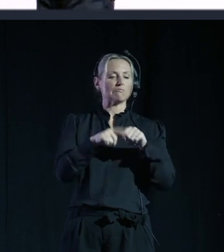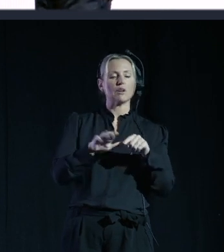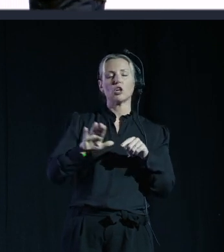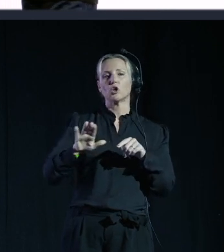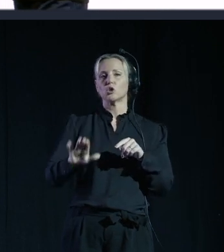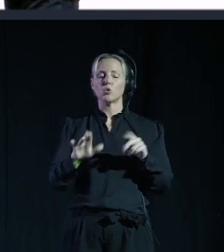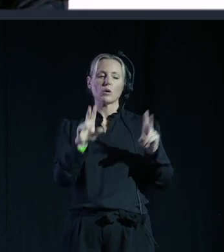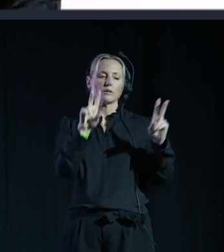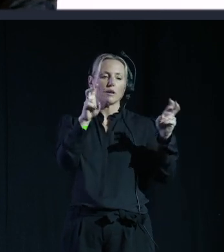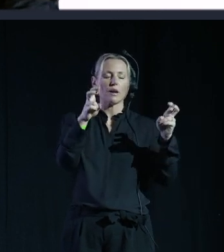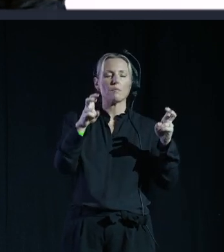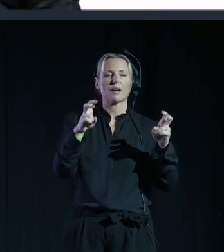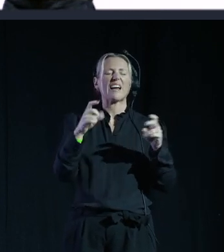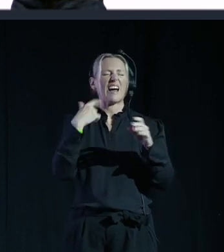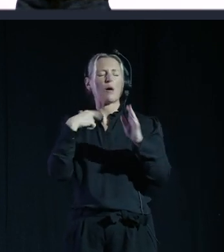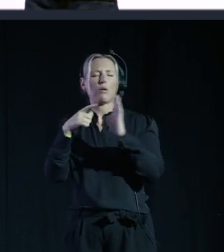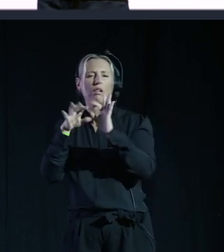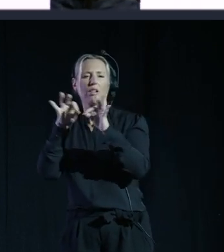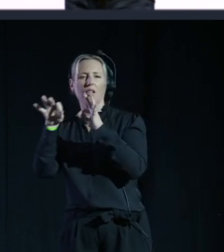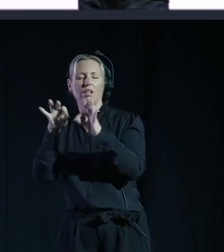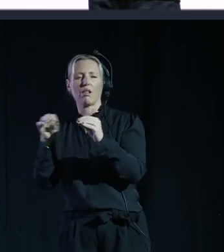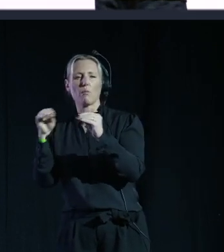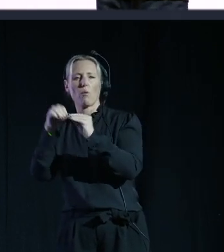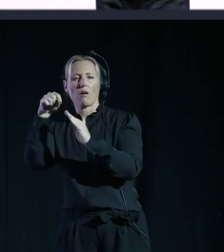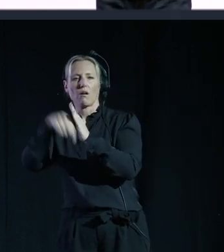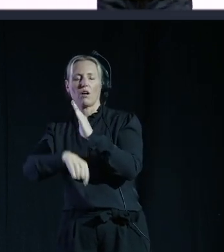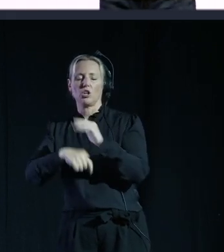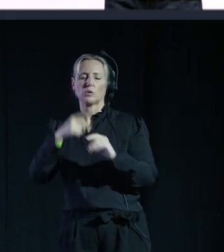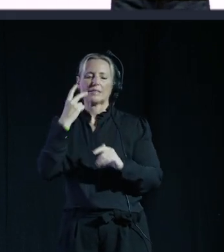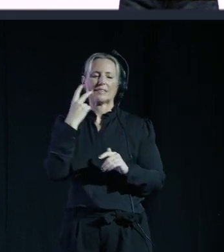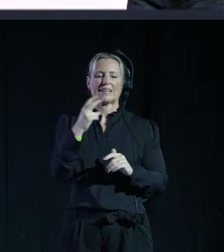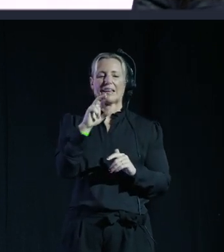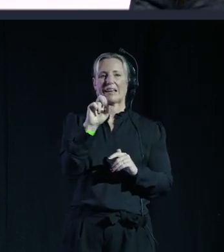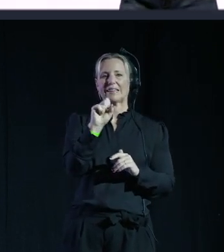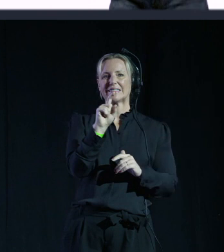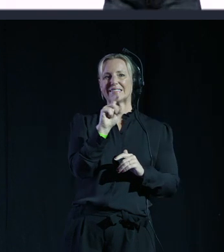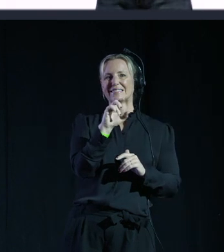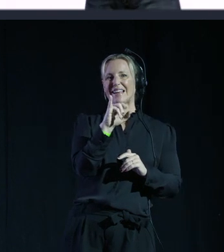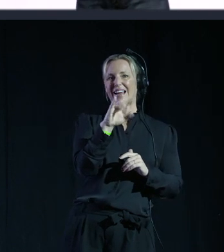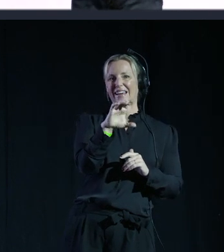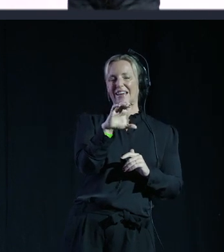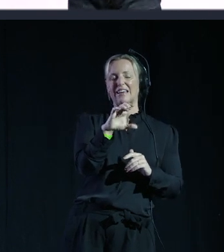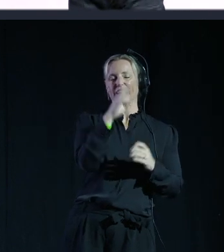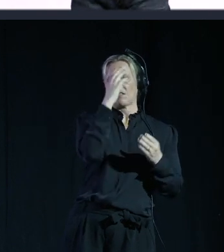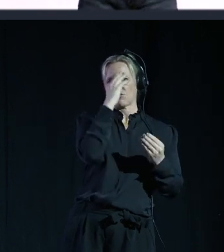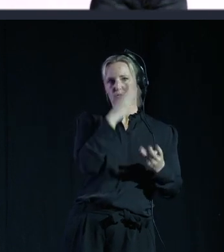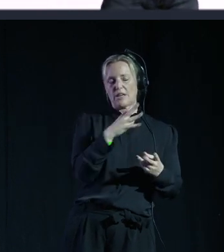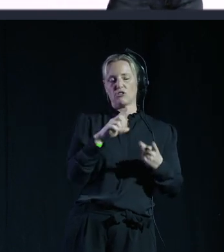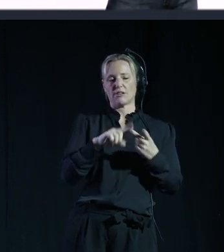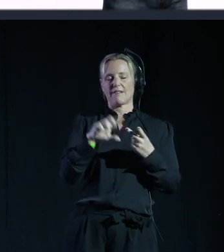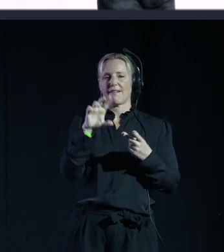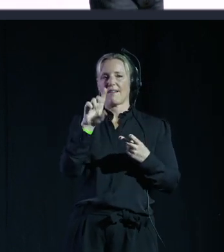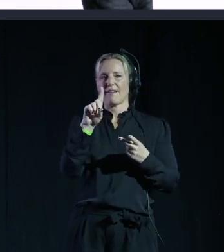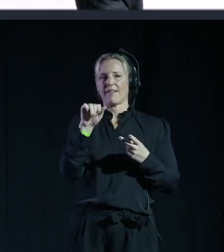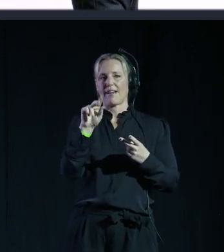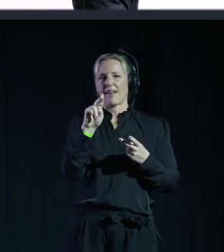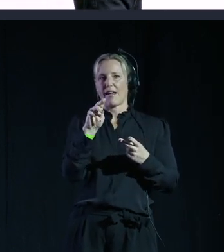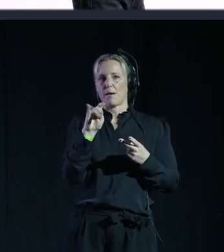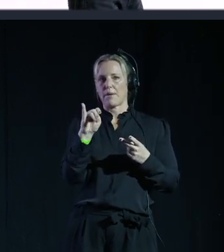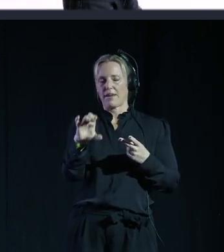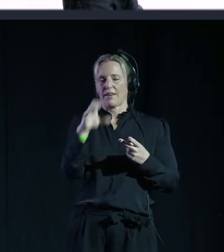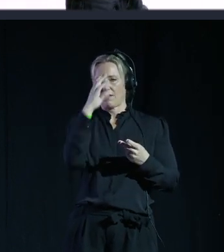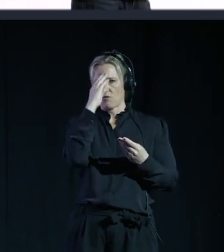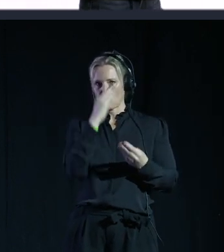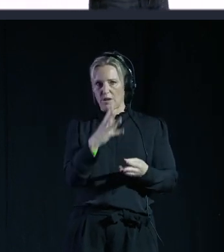information. I'm going to show you this in detail, but you can see static information. You can see dynamic information about that resource, things like execution